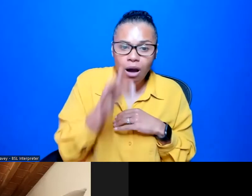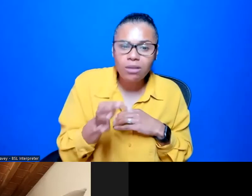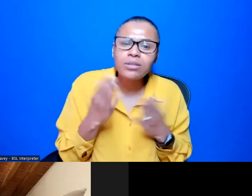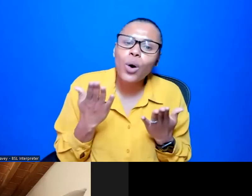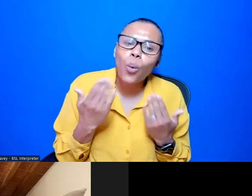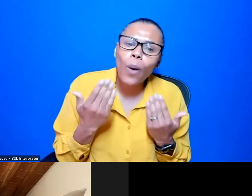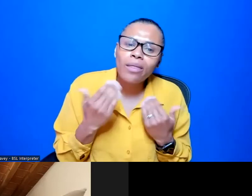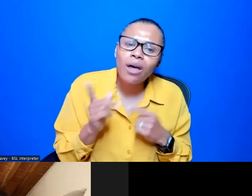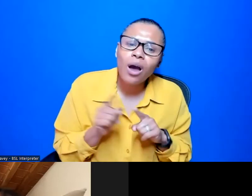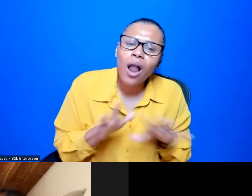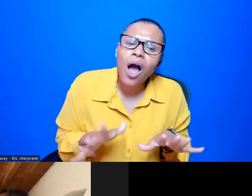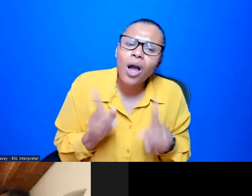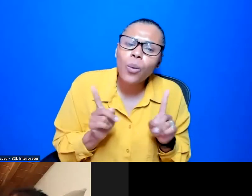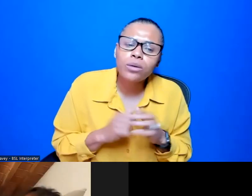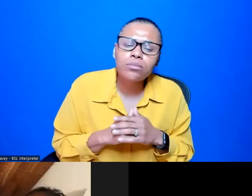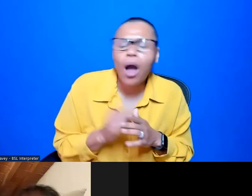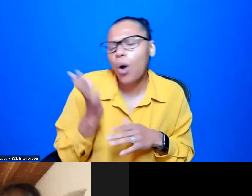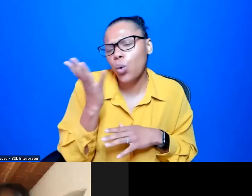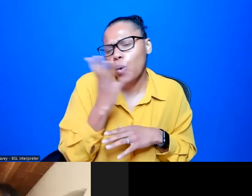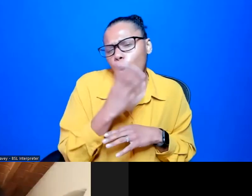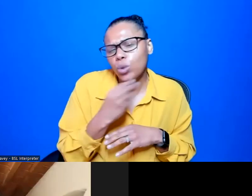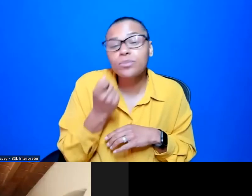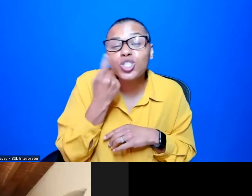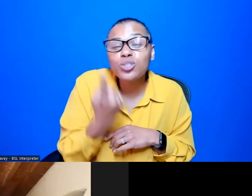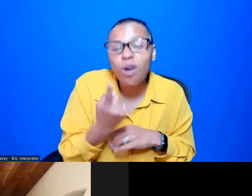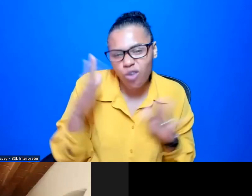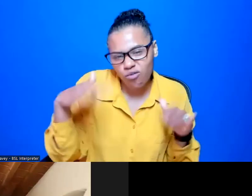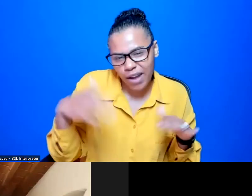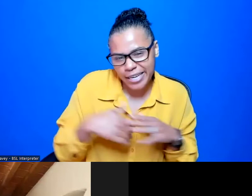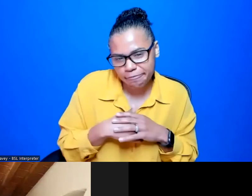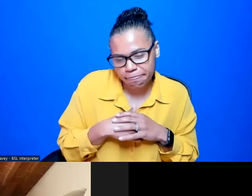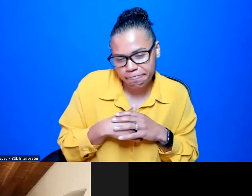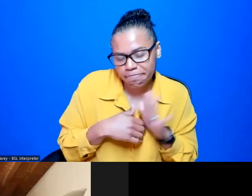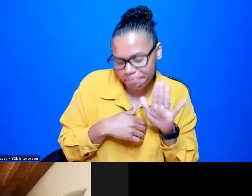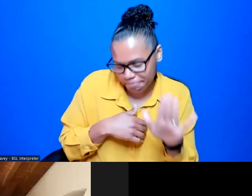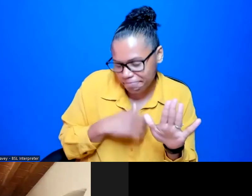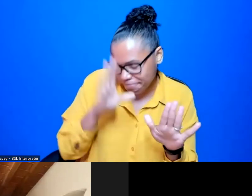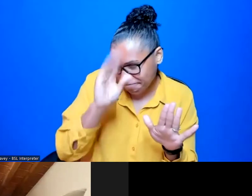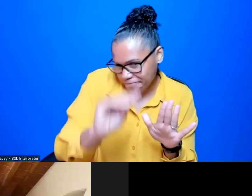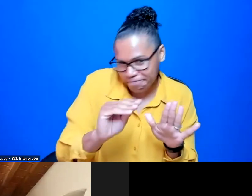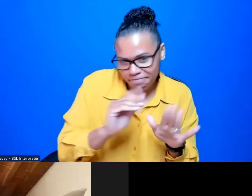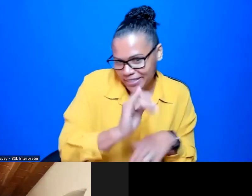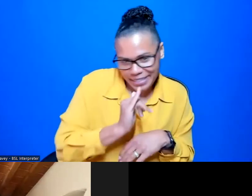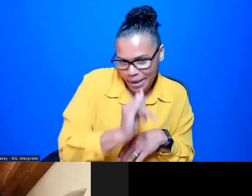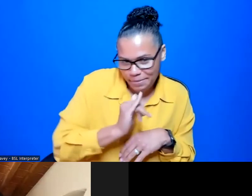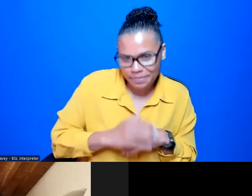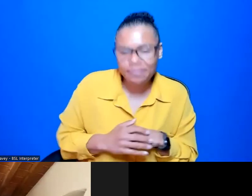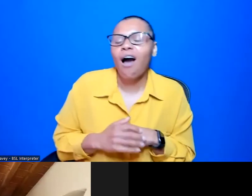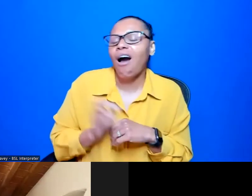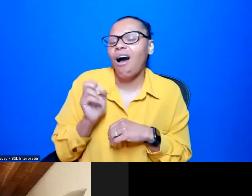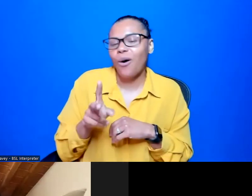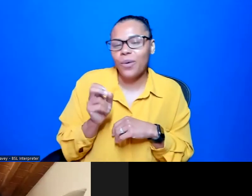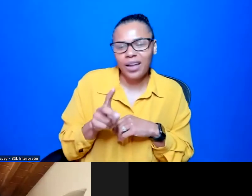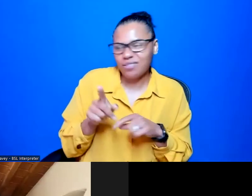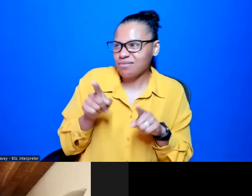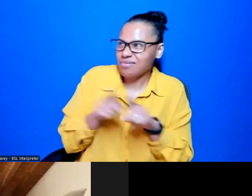there? It's gorgeous, but tomorrow's going to be rain. Oh, so it's just the same. All right, okay, we'll just go with it. It's a bit glum here,